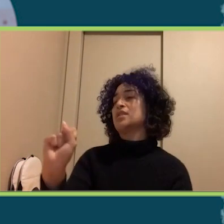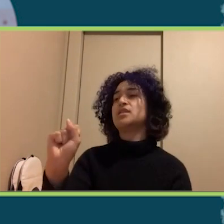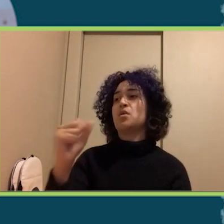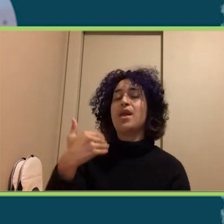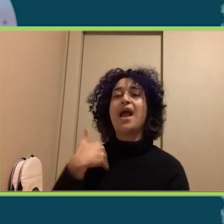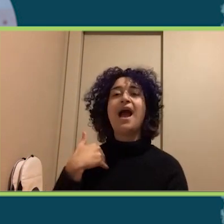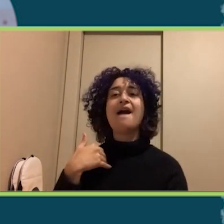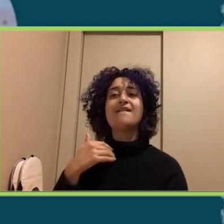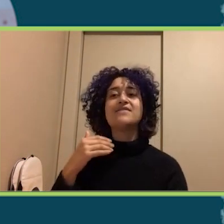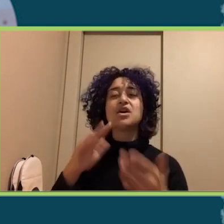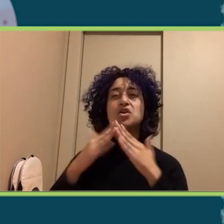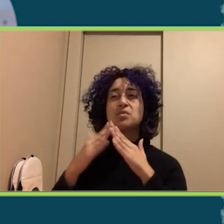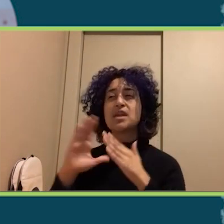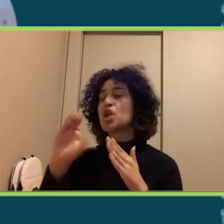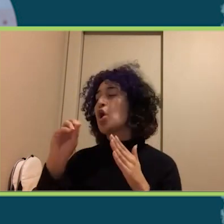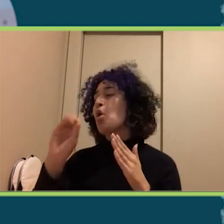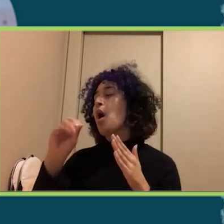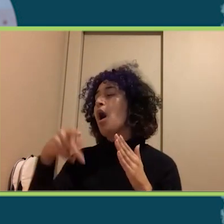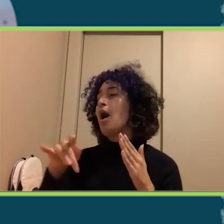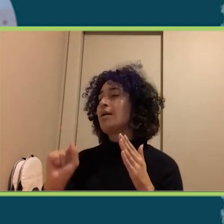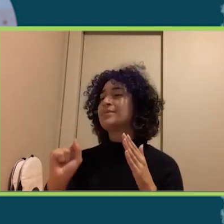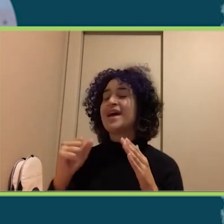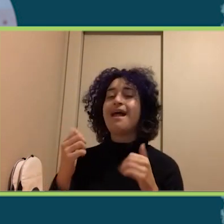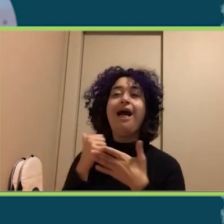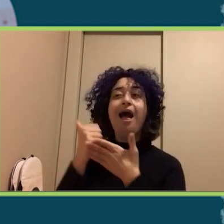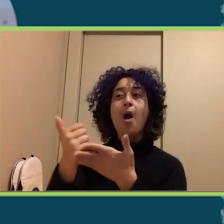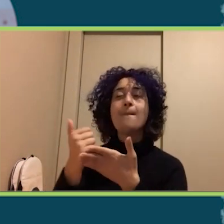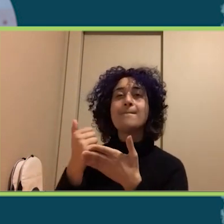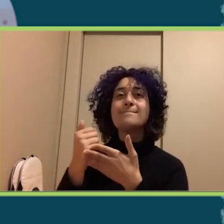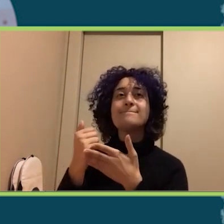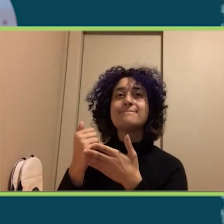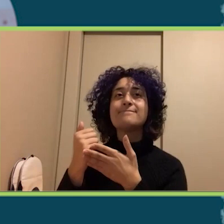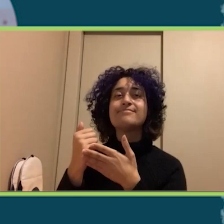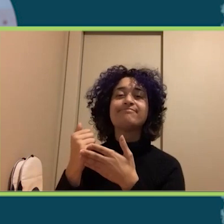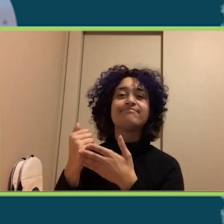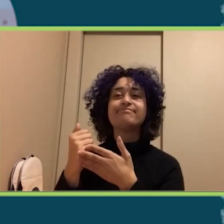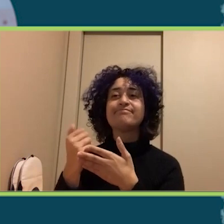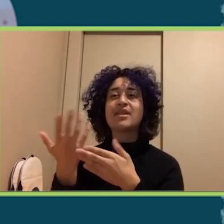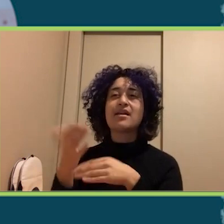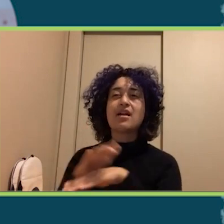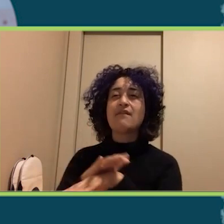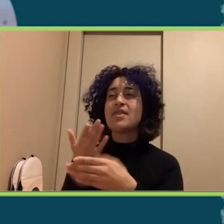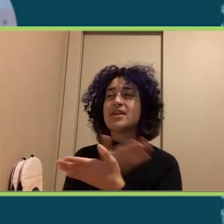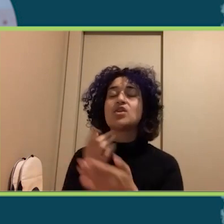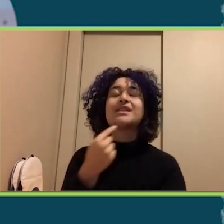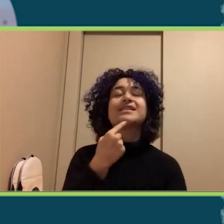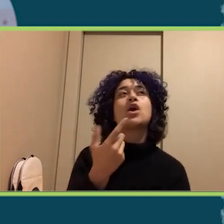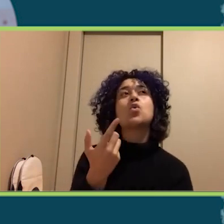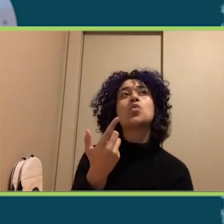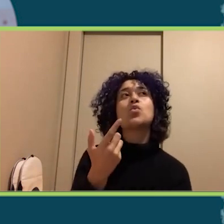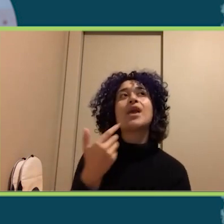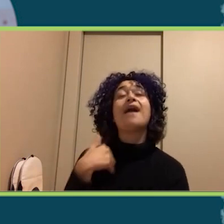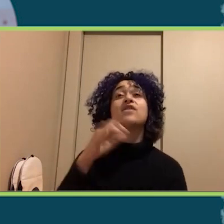fill communal gaps of equity in a community, right? So the thought after that became, all right, let's say we fund our first Nucleus center and